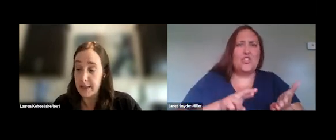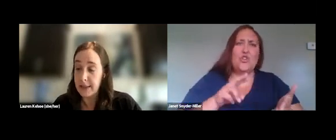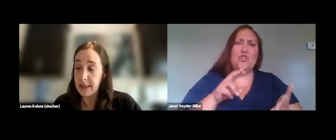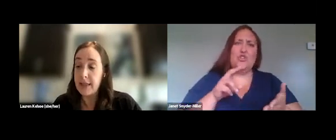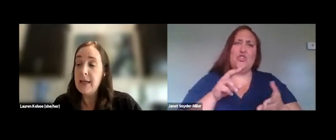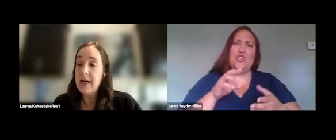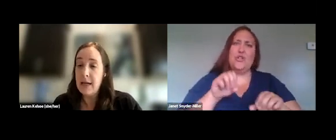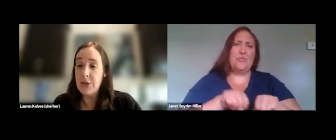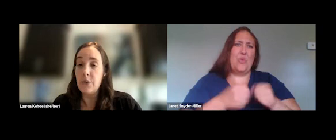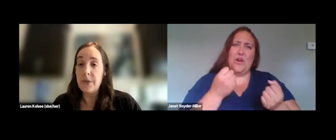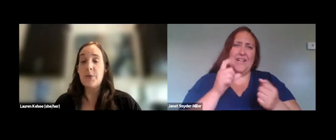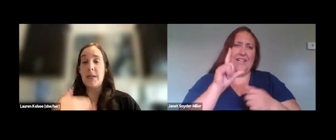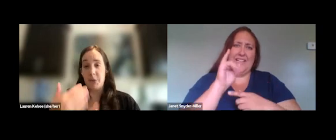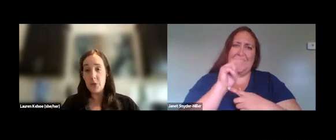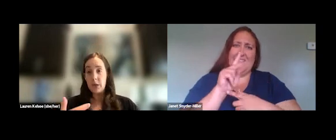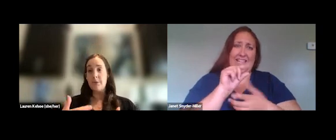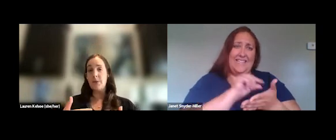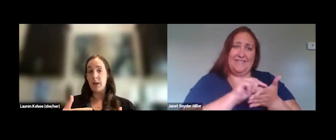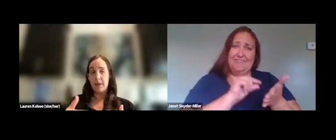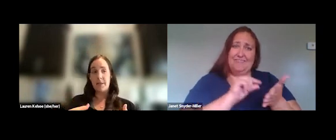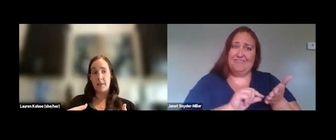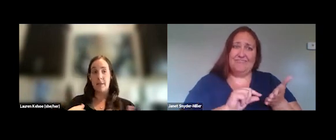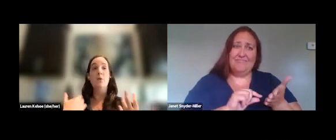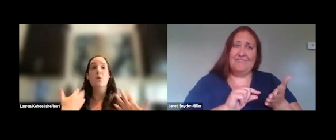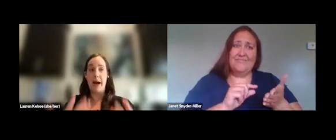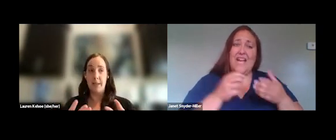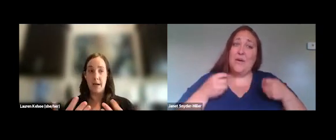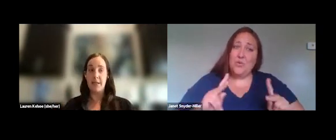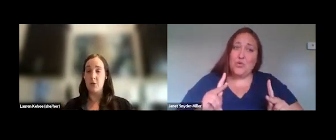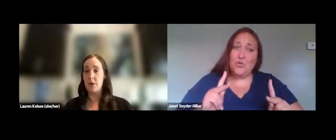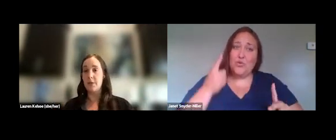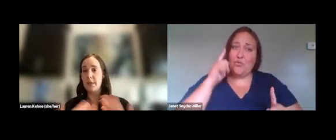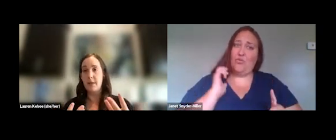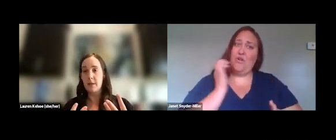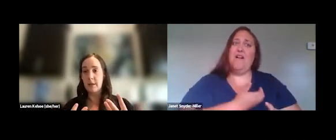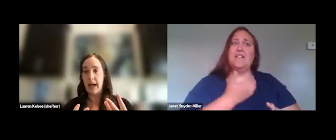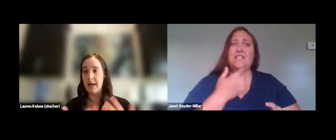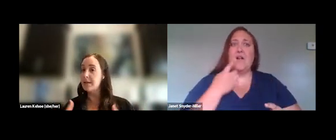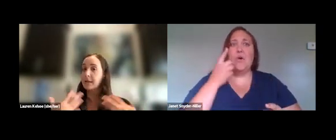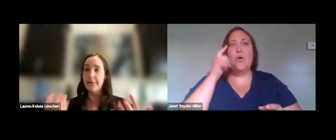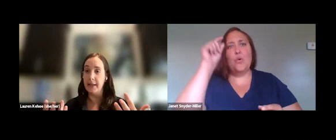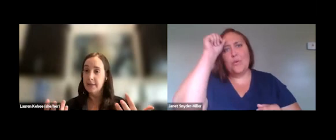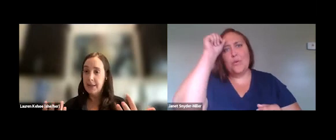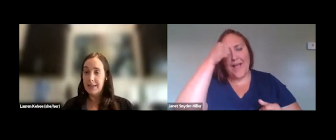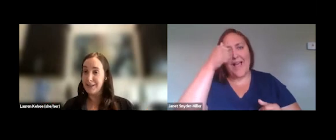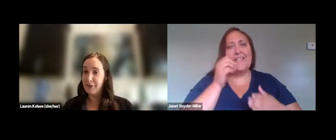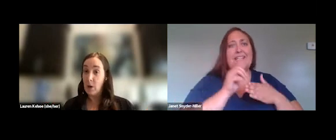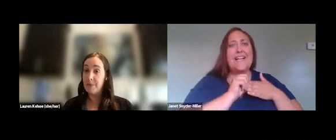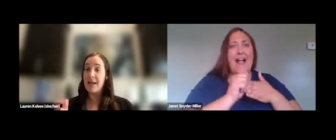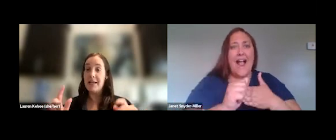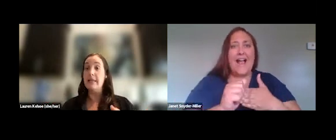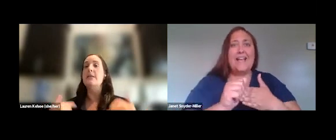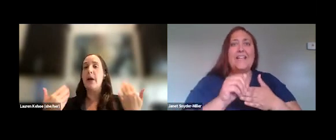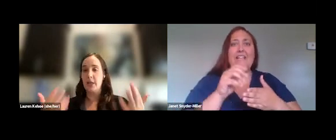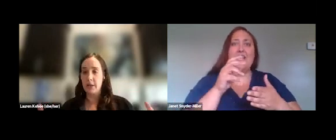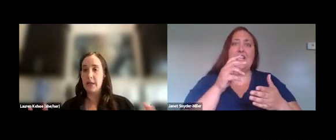links consistently. And so this was an opportunity for us to remind content creators that the guide is a living